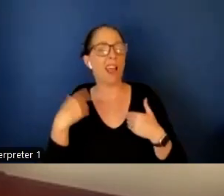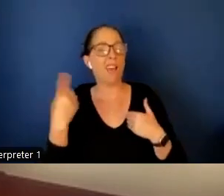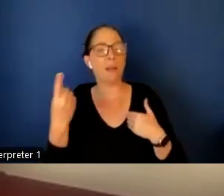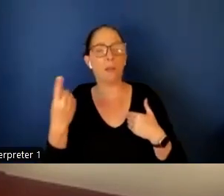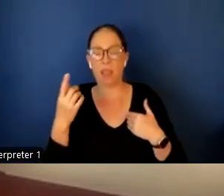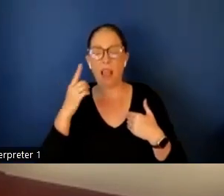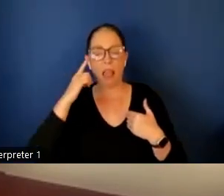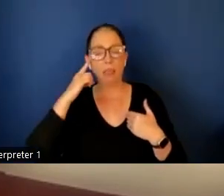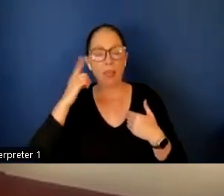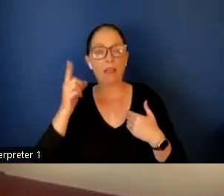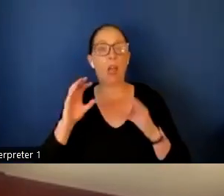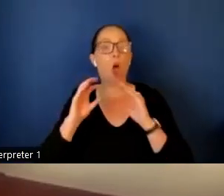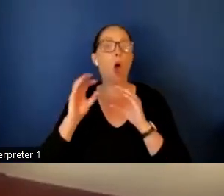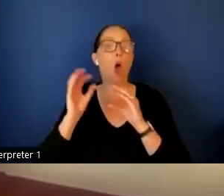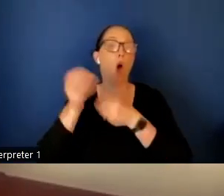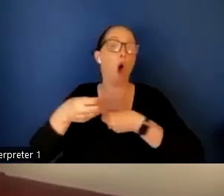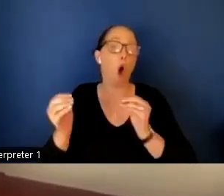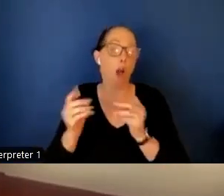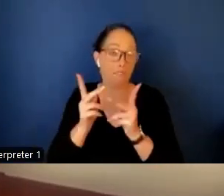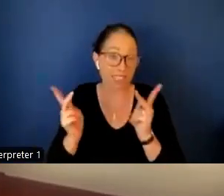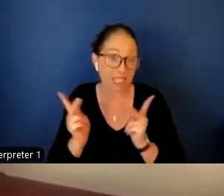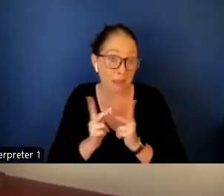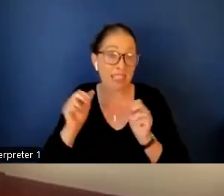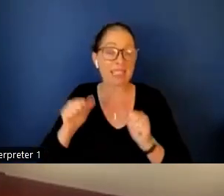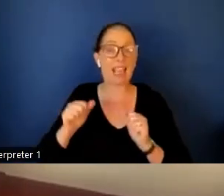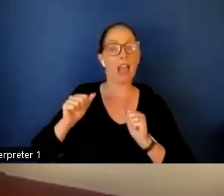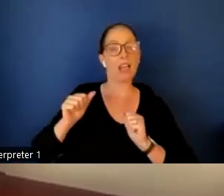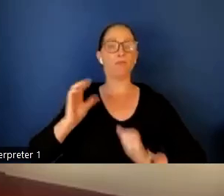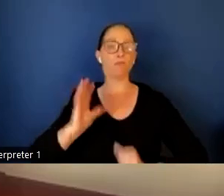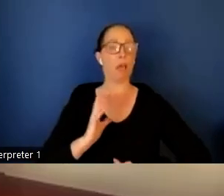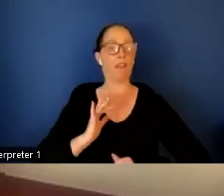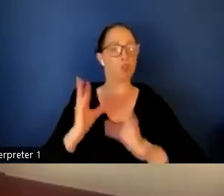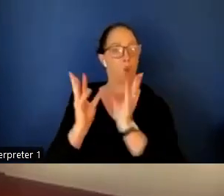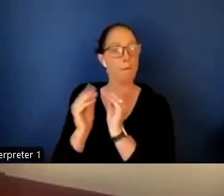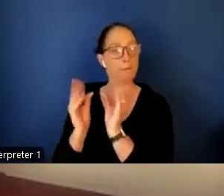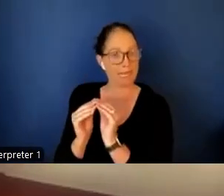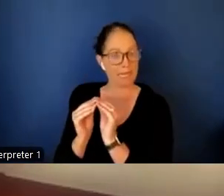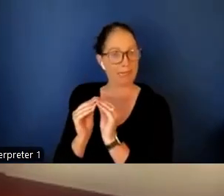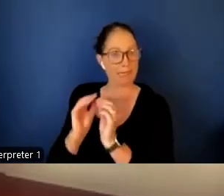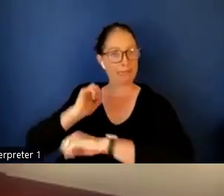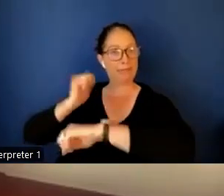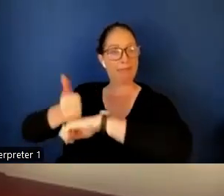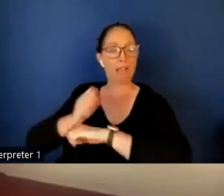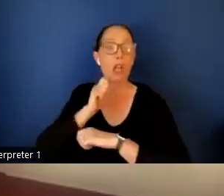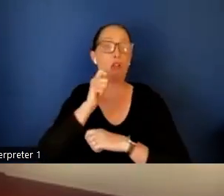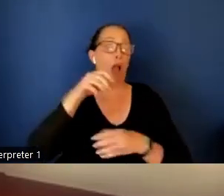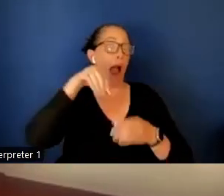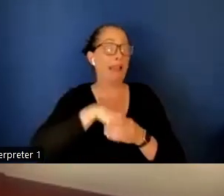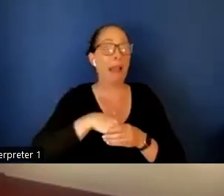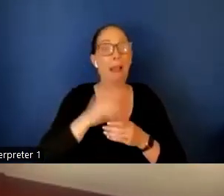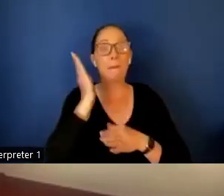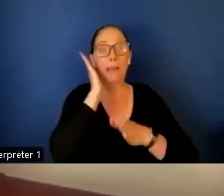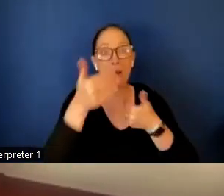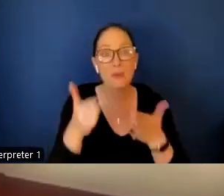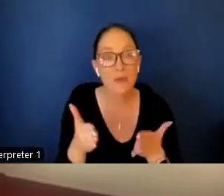they would like office space that they could do official meetings with people so that they weren't doing them in their bedrooms or like having